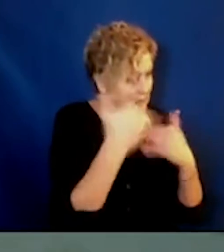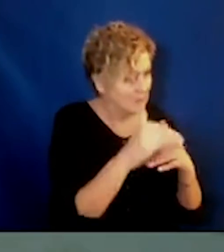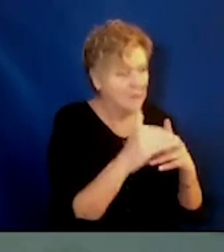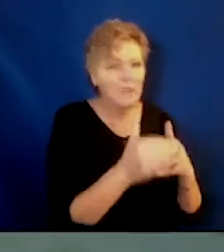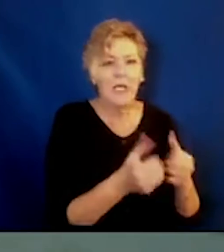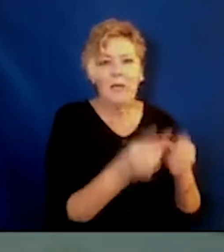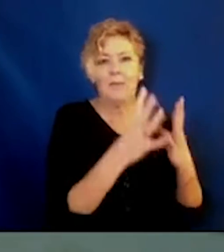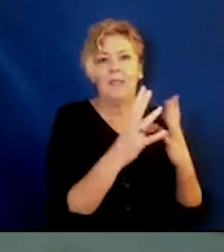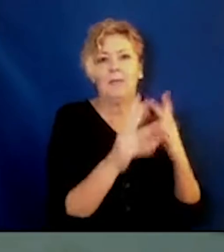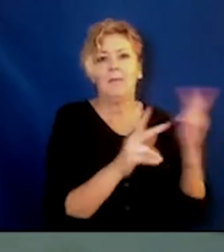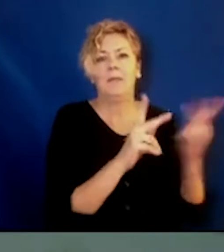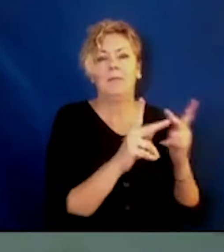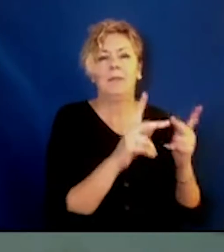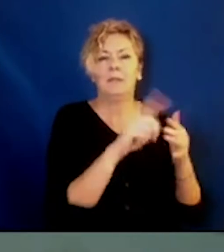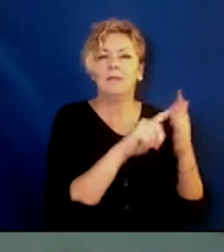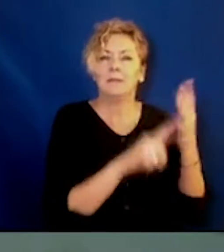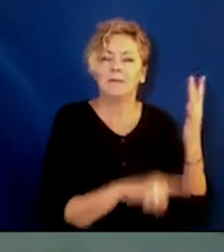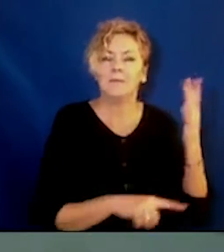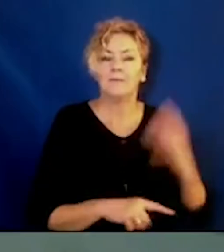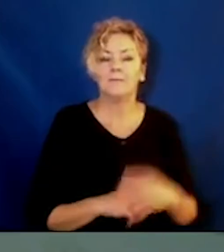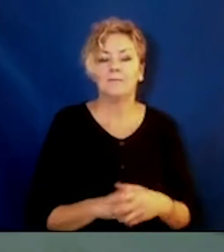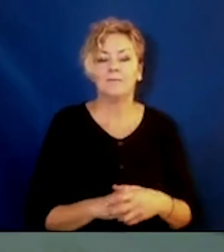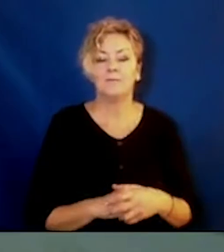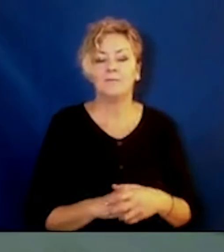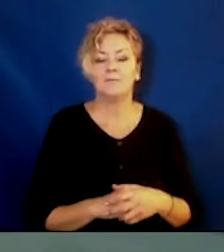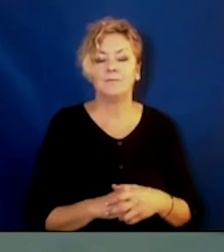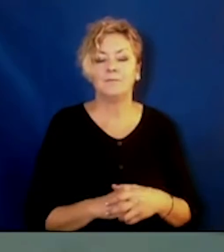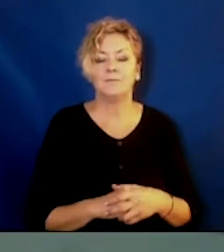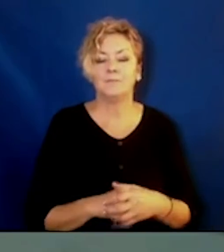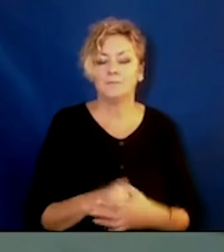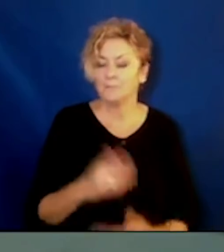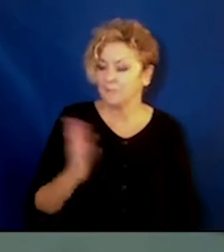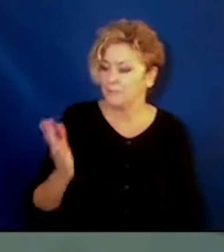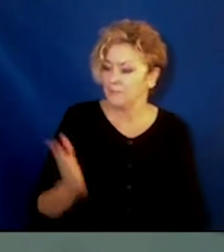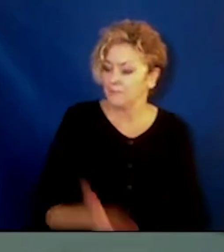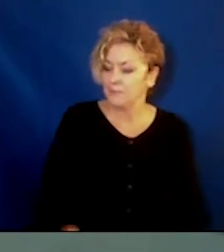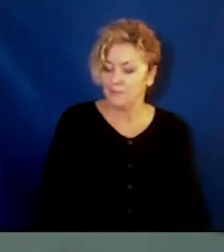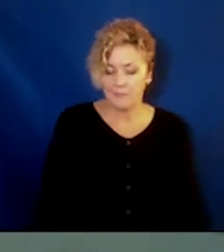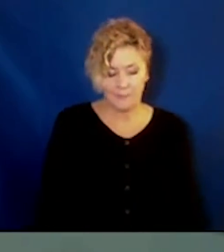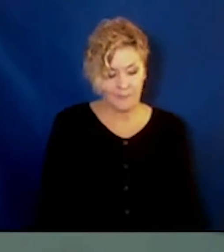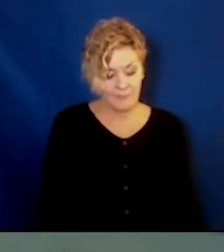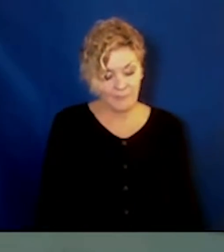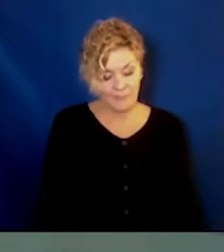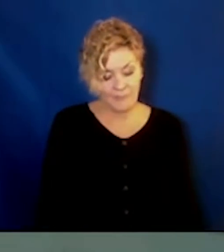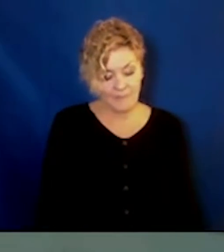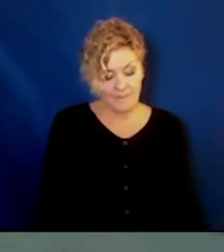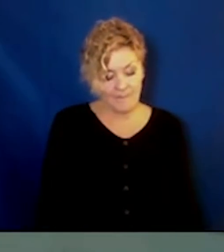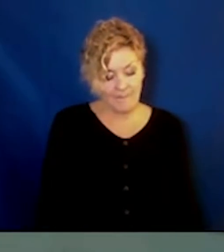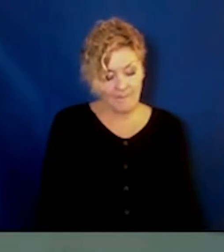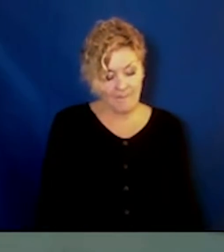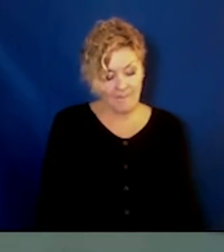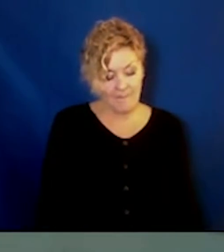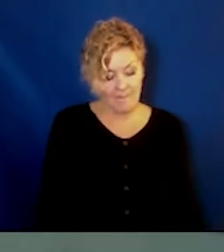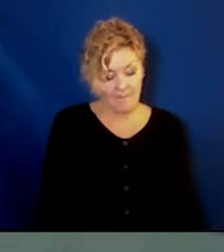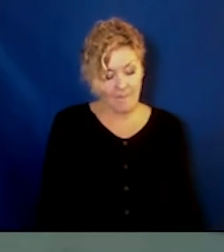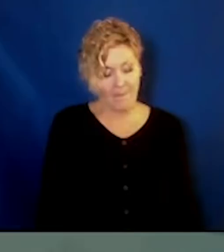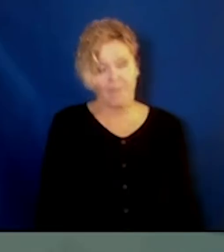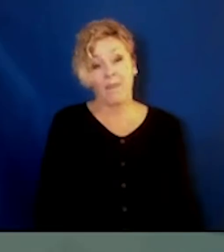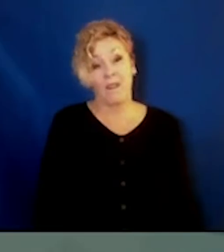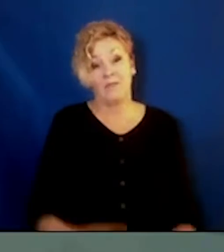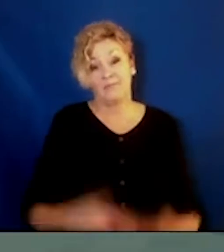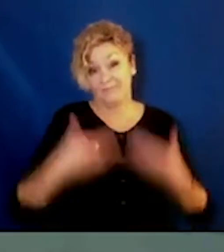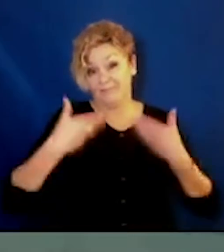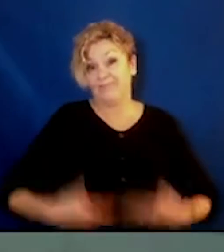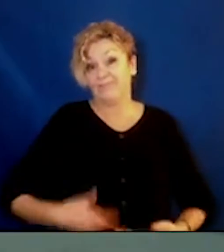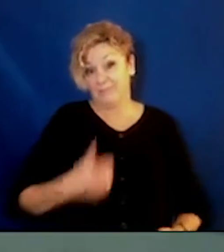to specific communities and specific sectors of our society so that we can look at their needs in order to gather safely, in